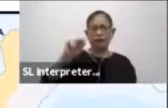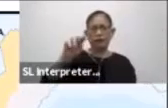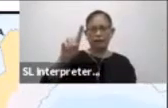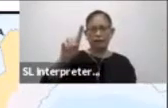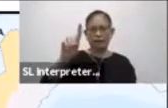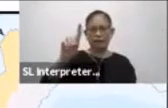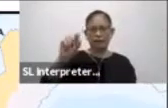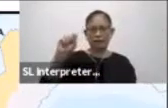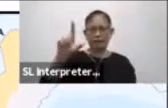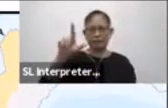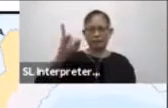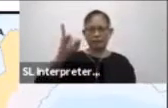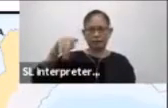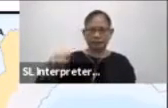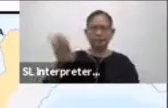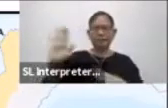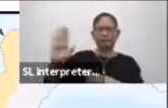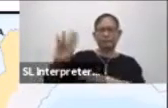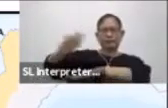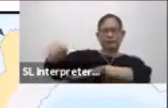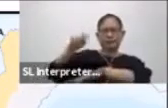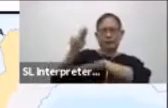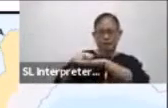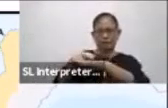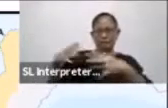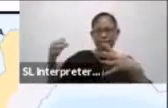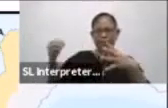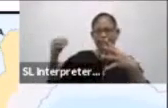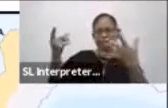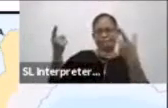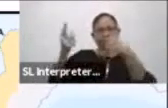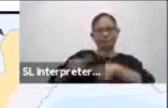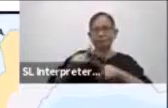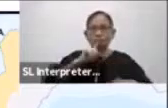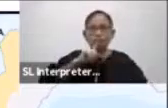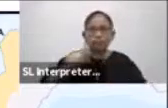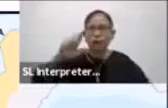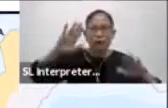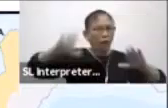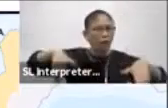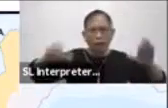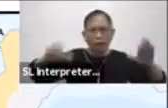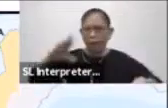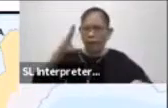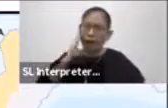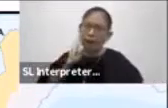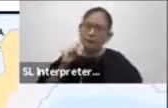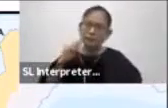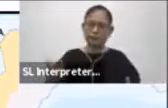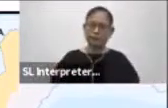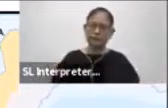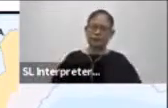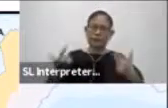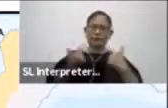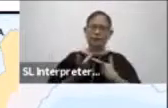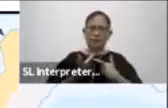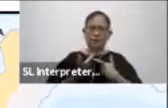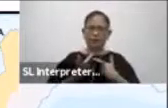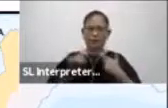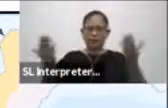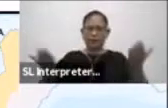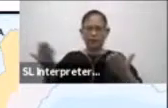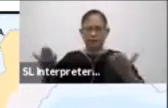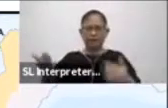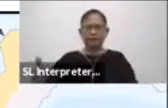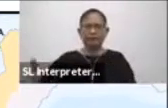of natural disaster that we have never experienced in my life here, in many of our lives here in